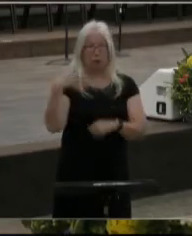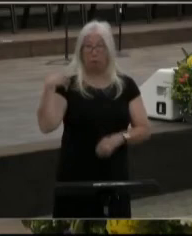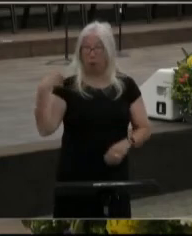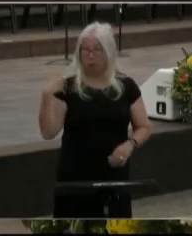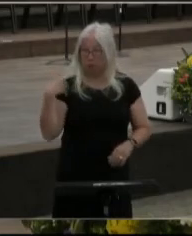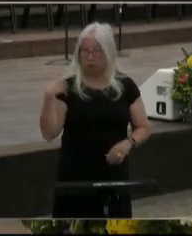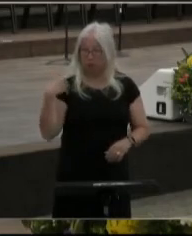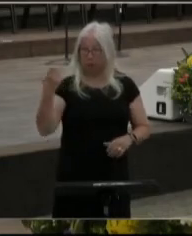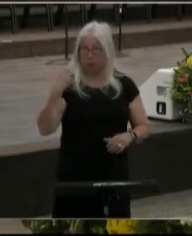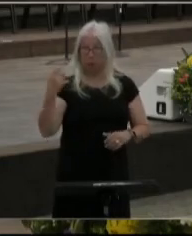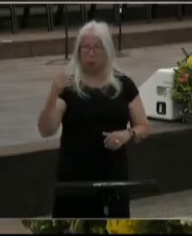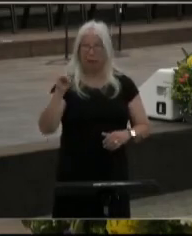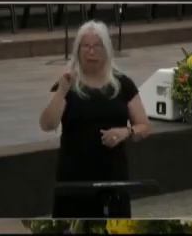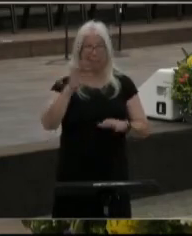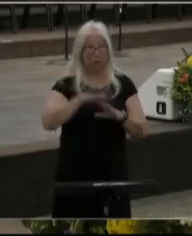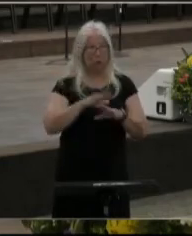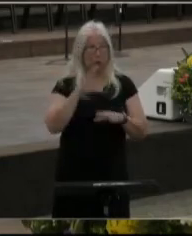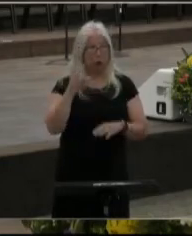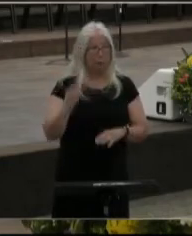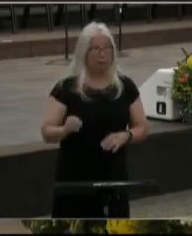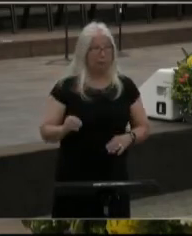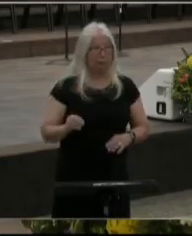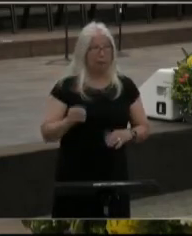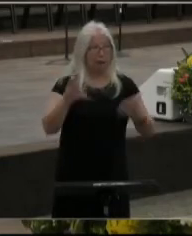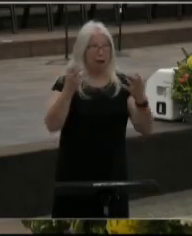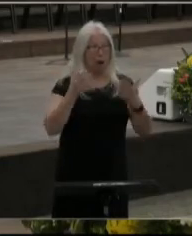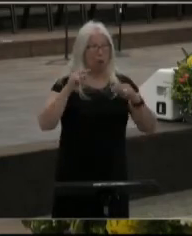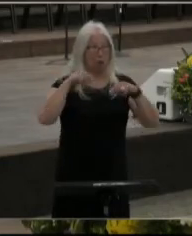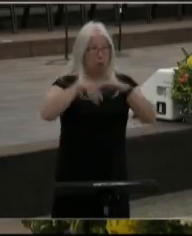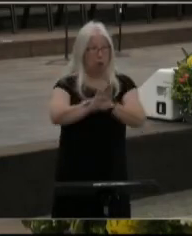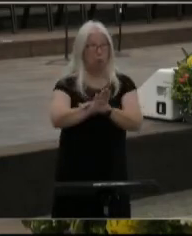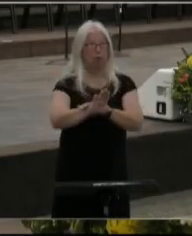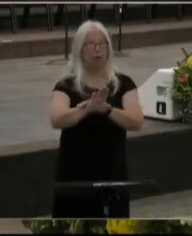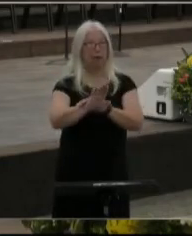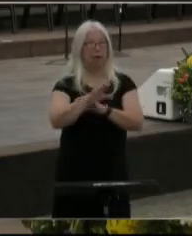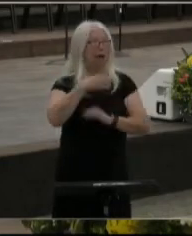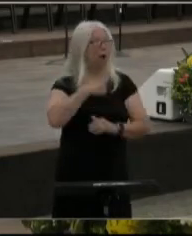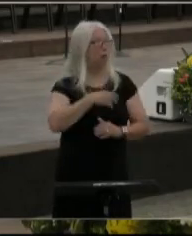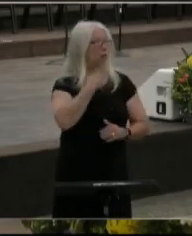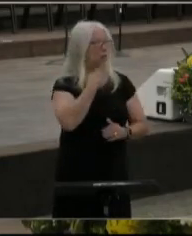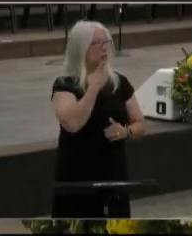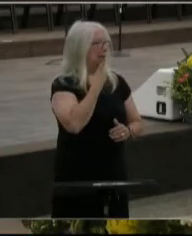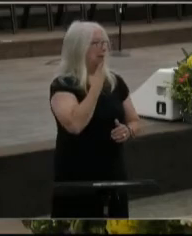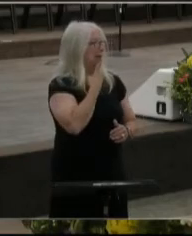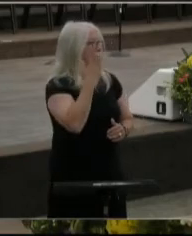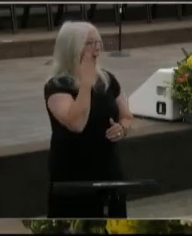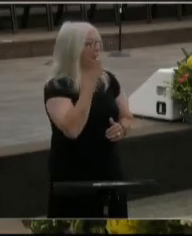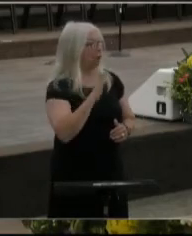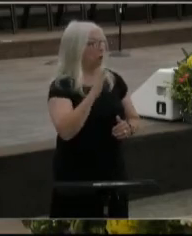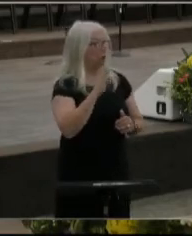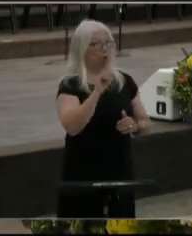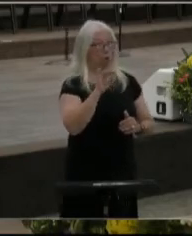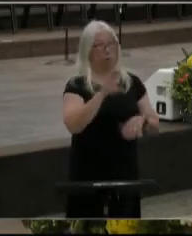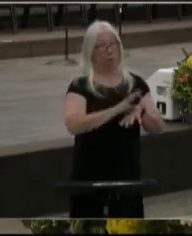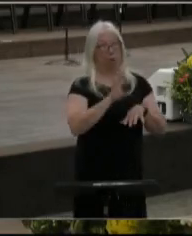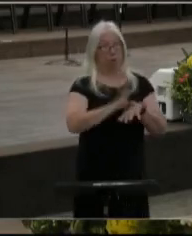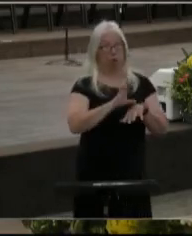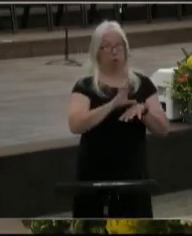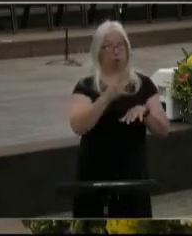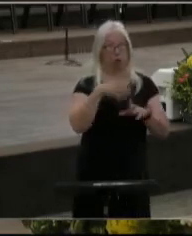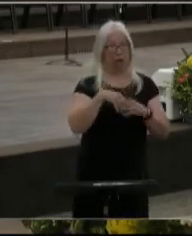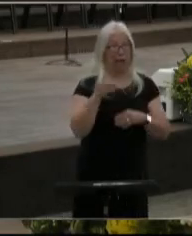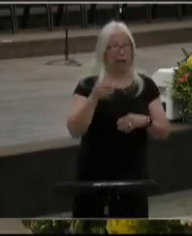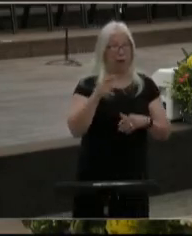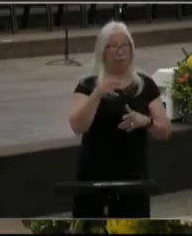boss. I want you to be an asset to your company. I want you to go in. I wish they would say, man, I don't know what Newton Baptist Church is turning